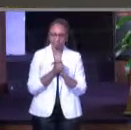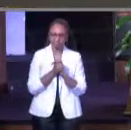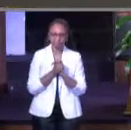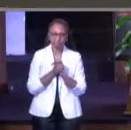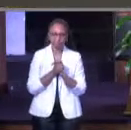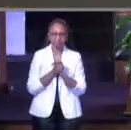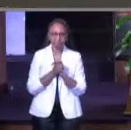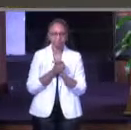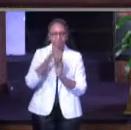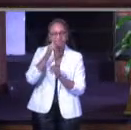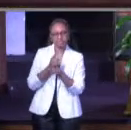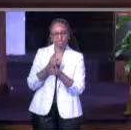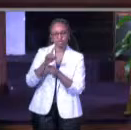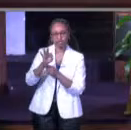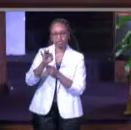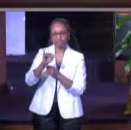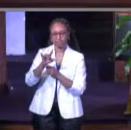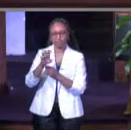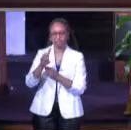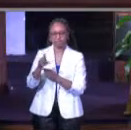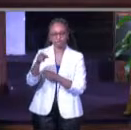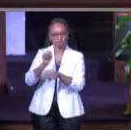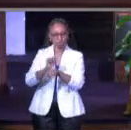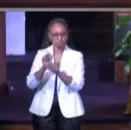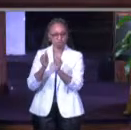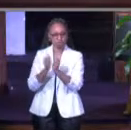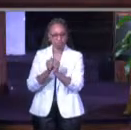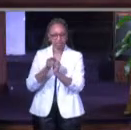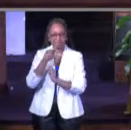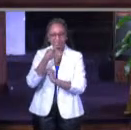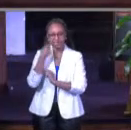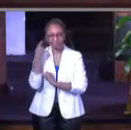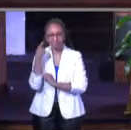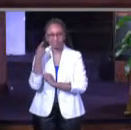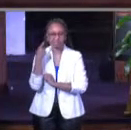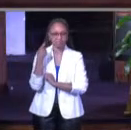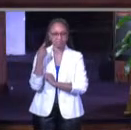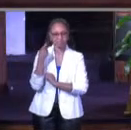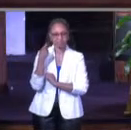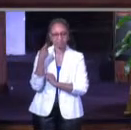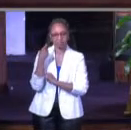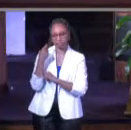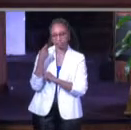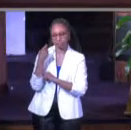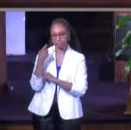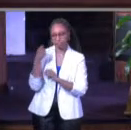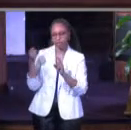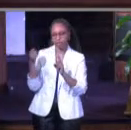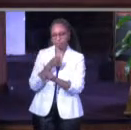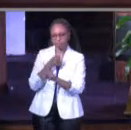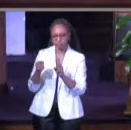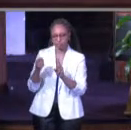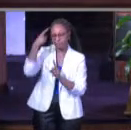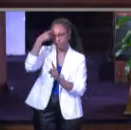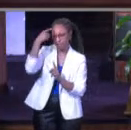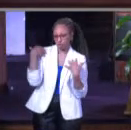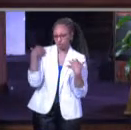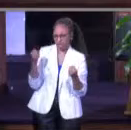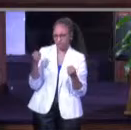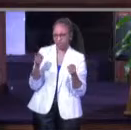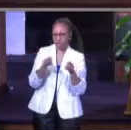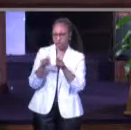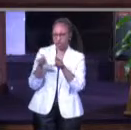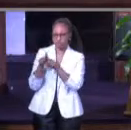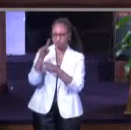And so Sister Fields is working with Substance Abuse and the Mental Health Administration and other mental health organizations such as the Black Mental